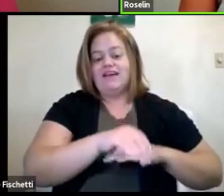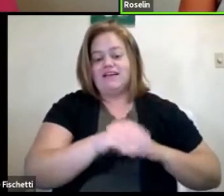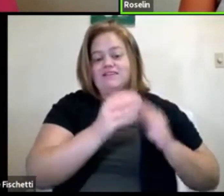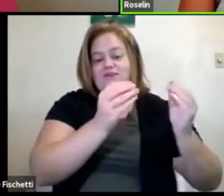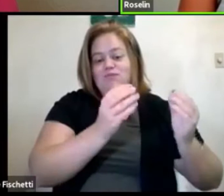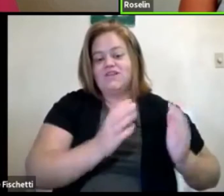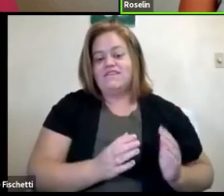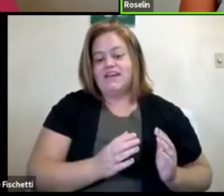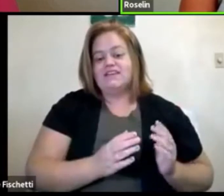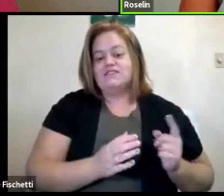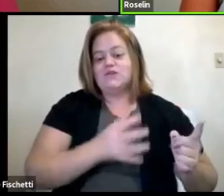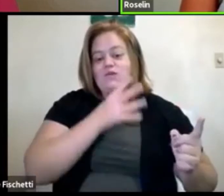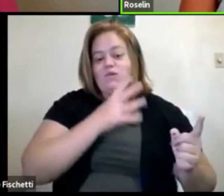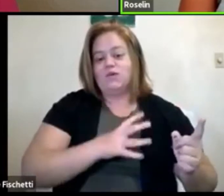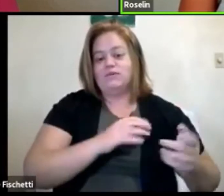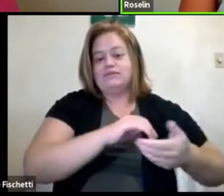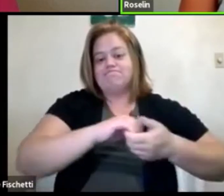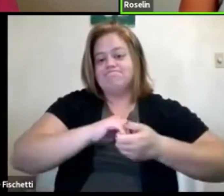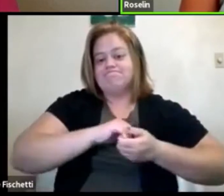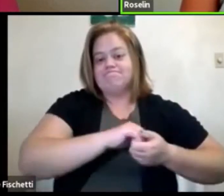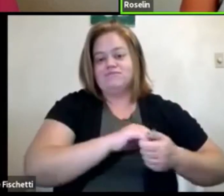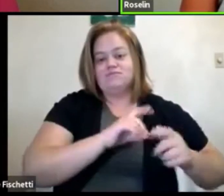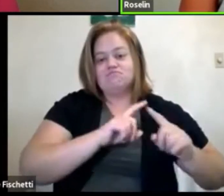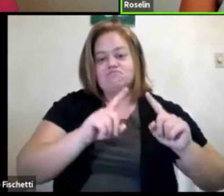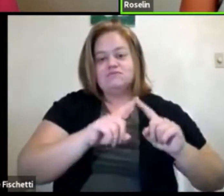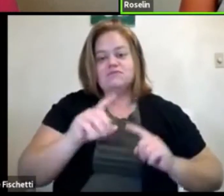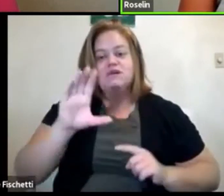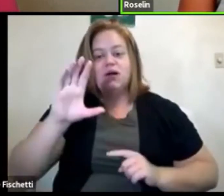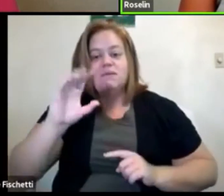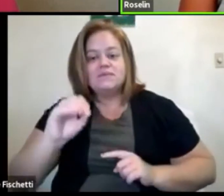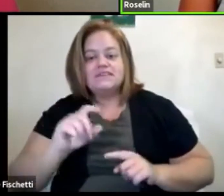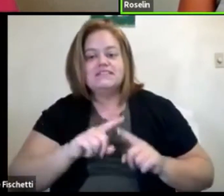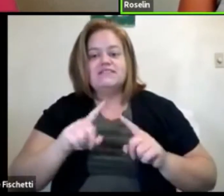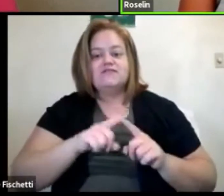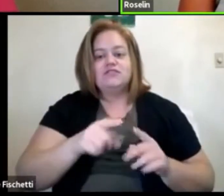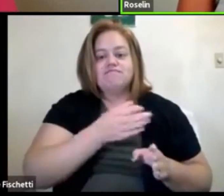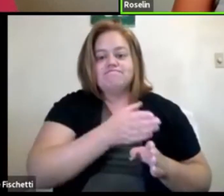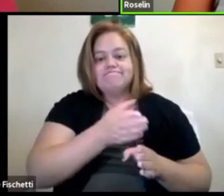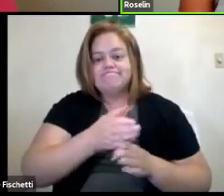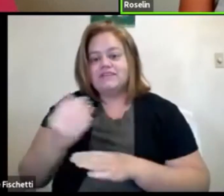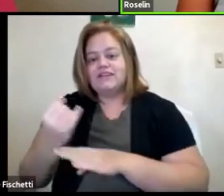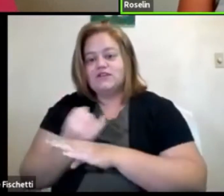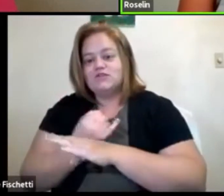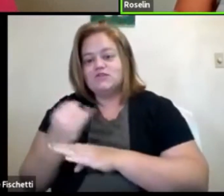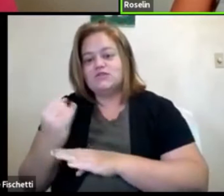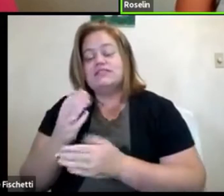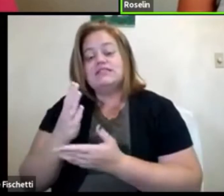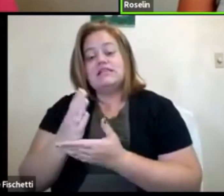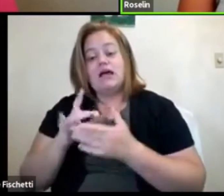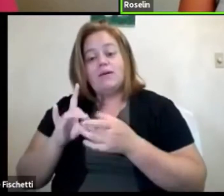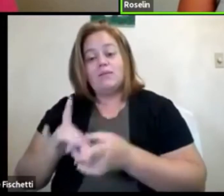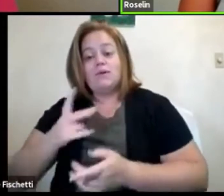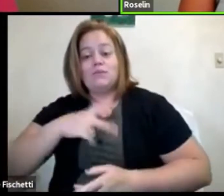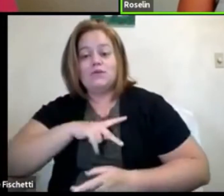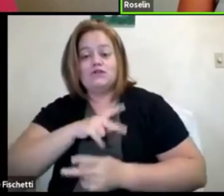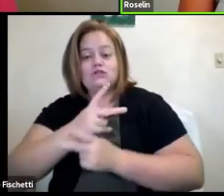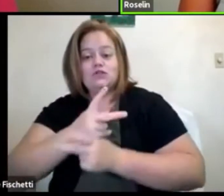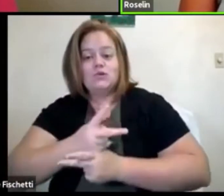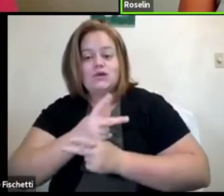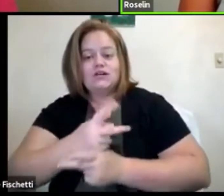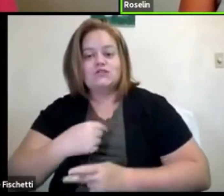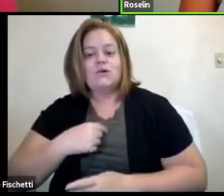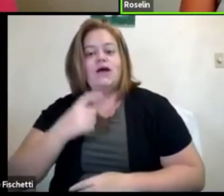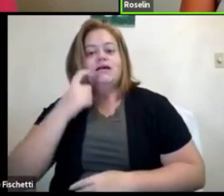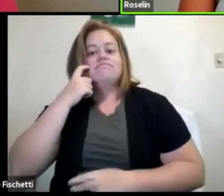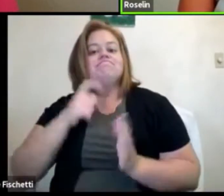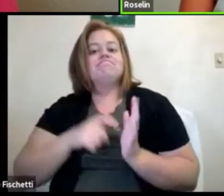had collaborations with different industries, and some included the personal care industry. So that's when I first kind of heard